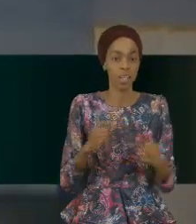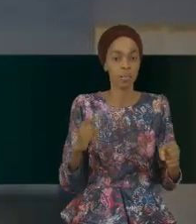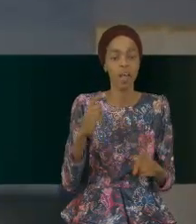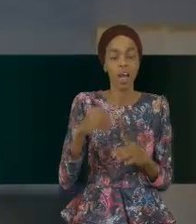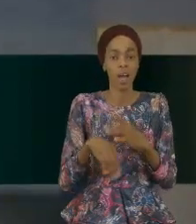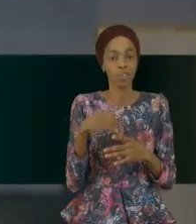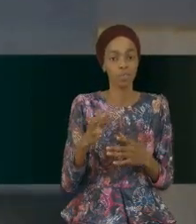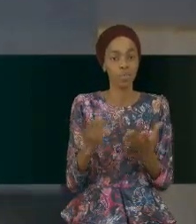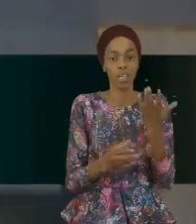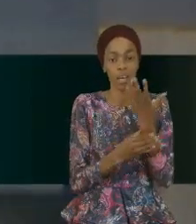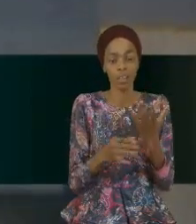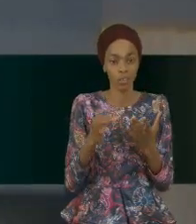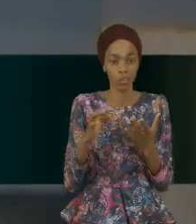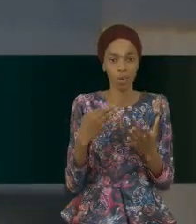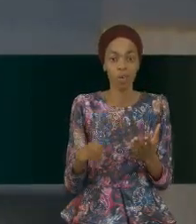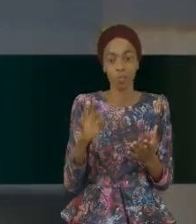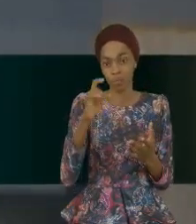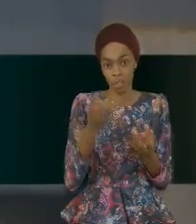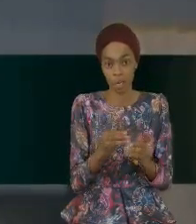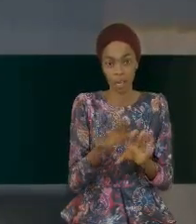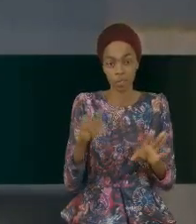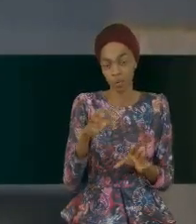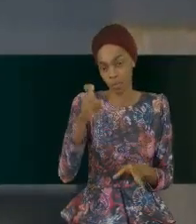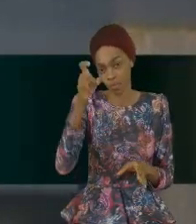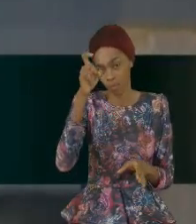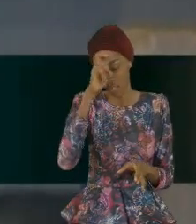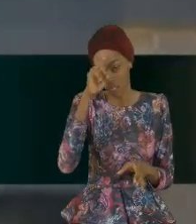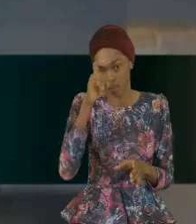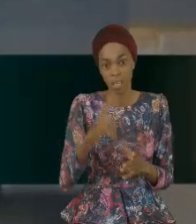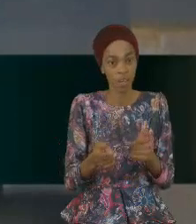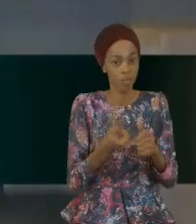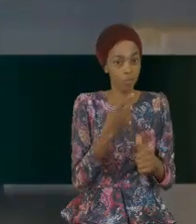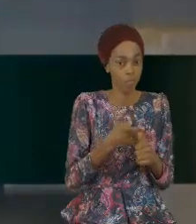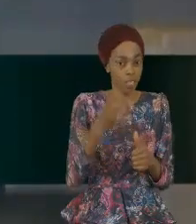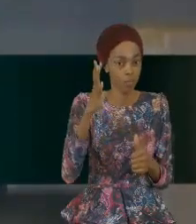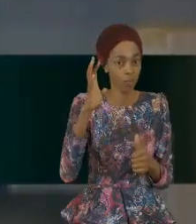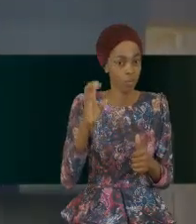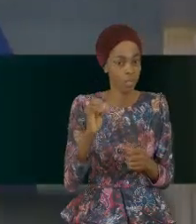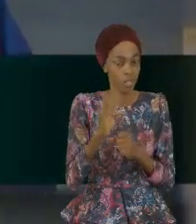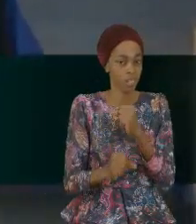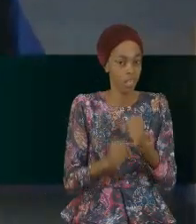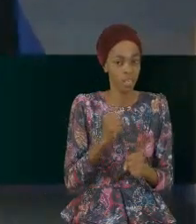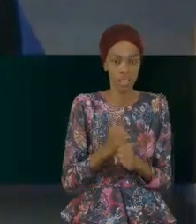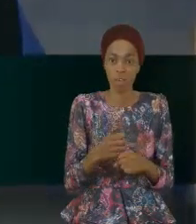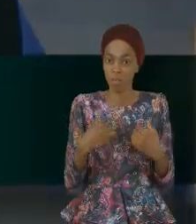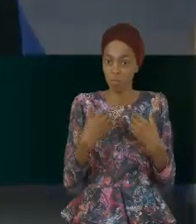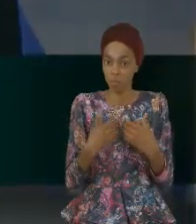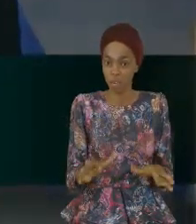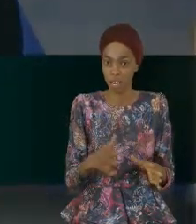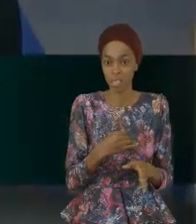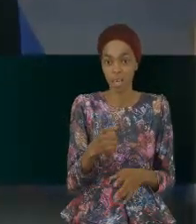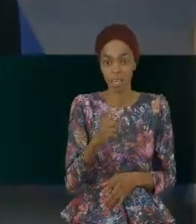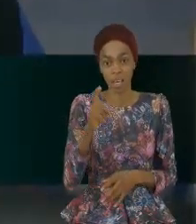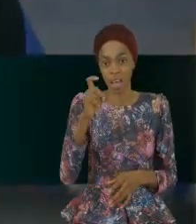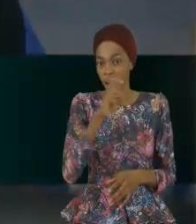of Egypt. The first 40 years came to an end, and that fellow said, who are you to